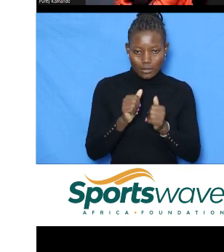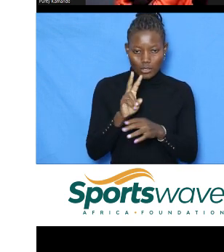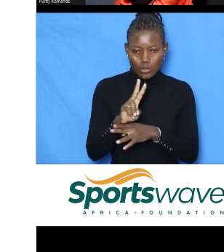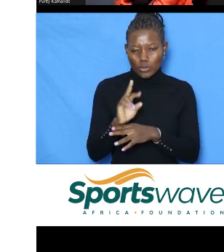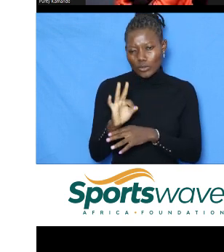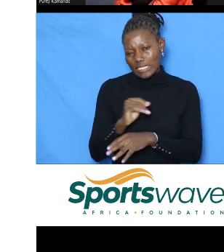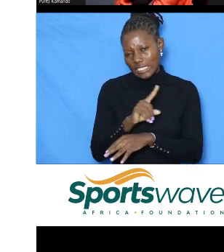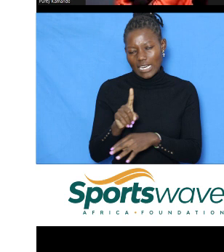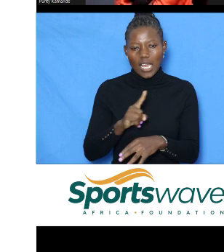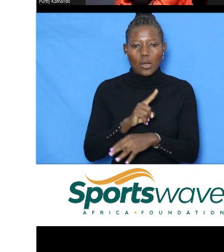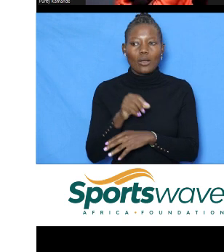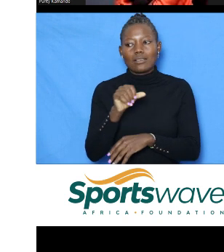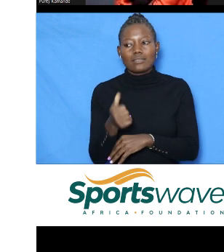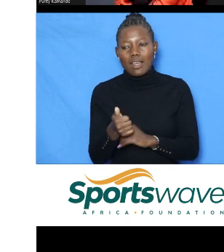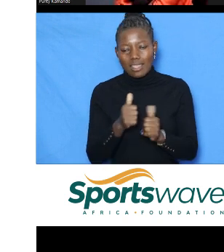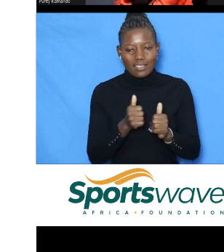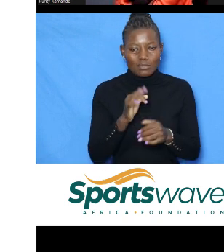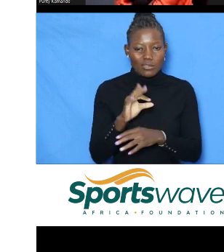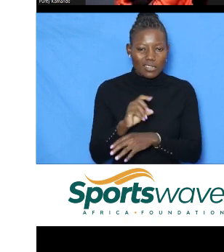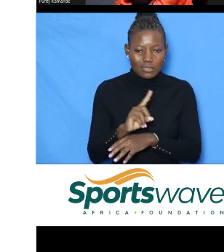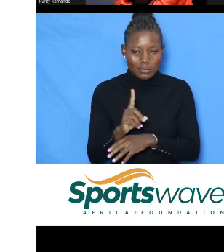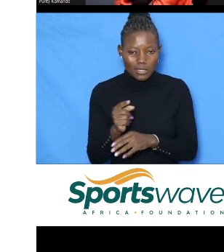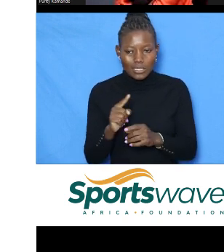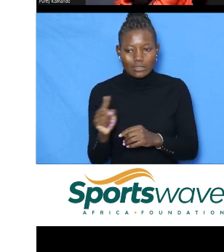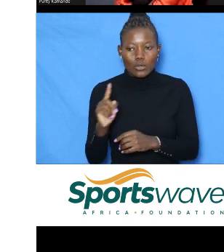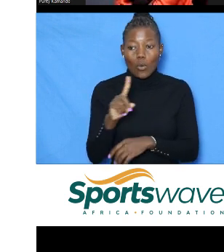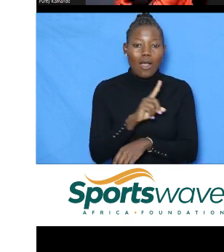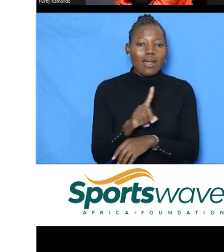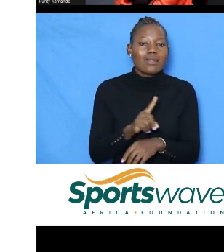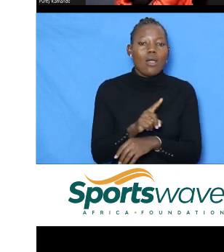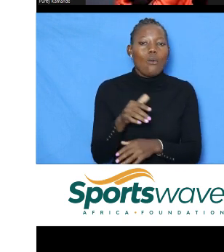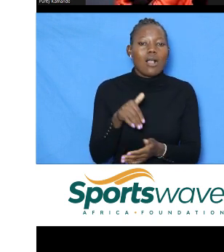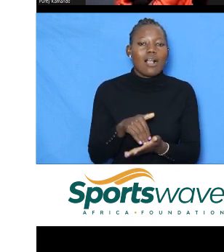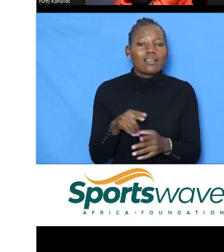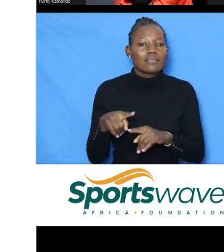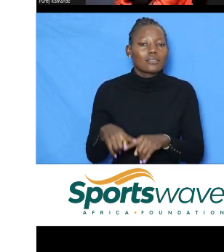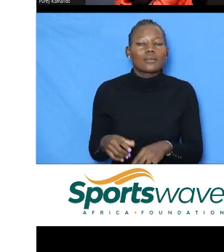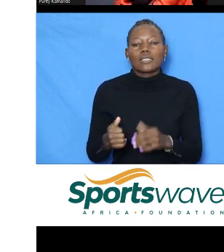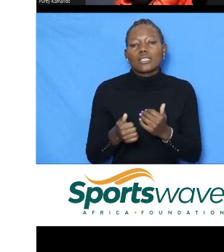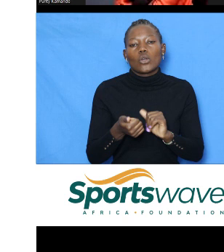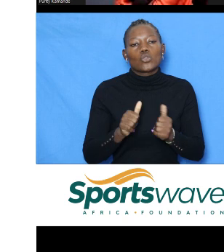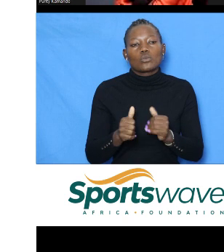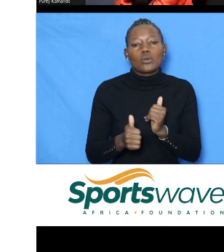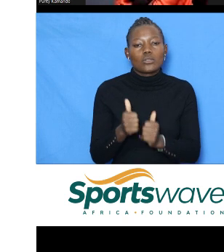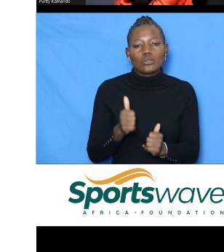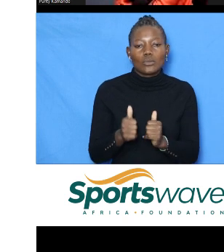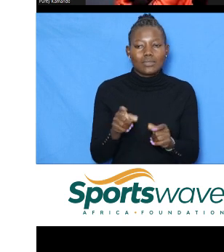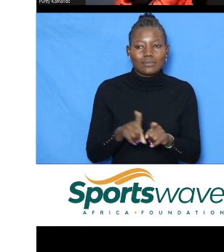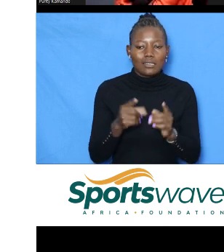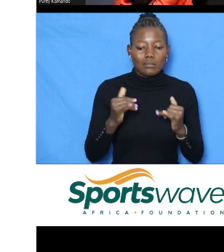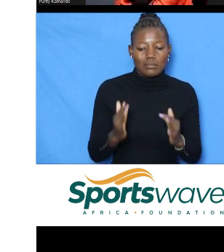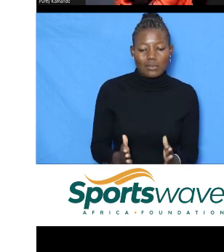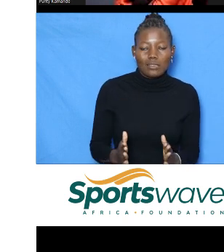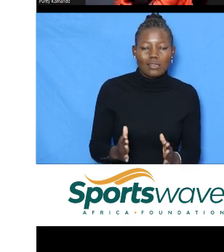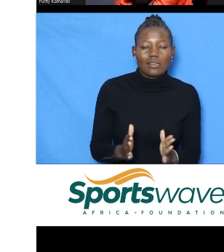3 hours. Some sports will say 30 minutes to 1 hour. So this again is dependent on the sport, dependent on the athlete